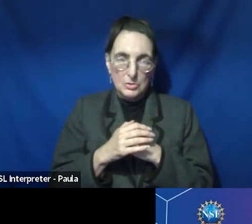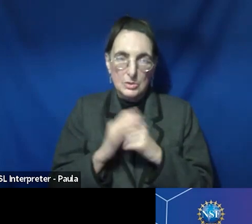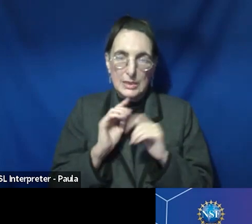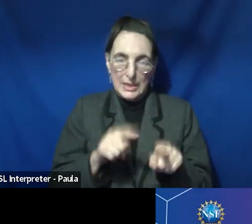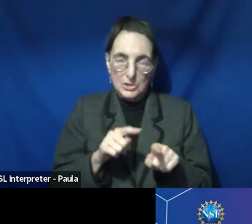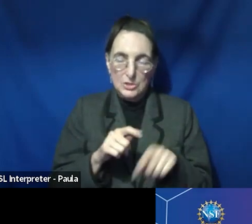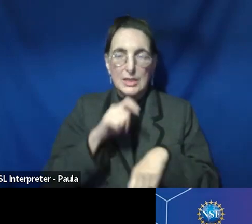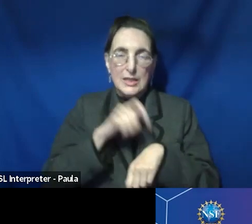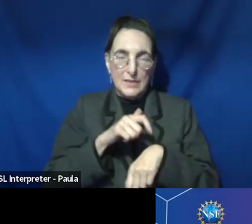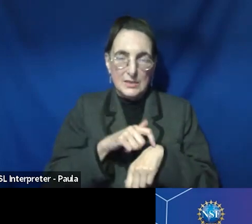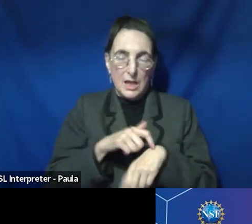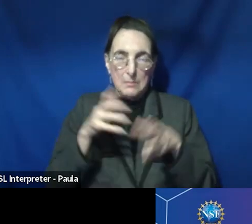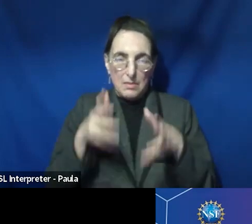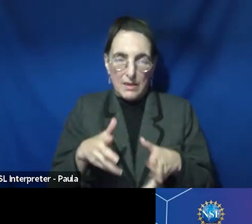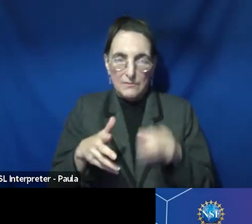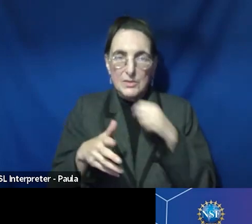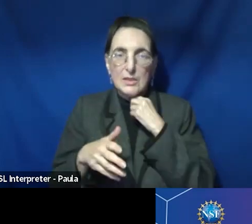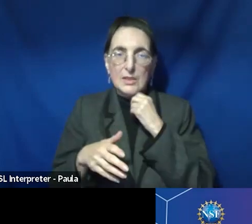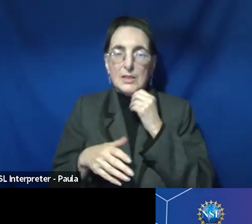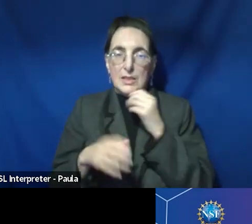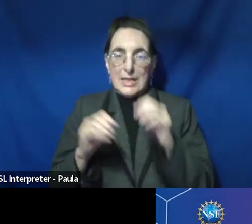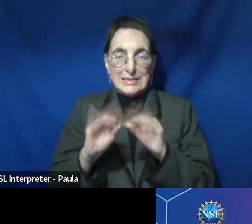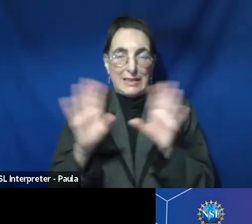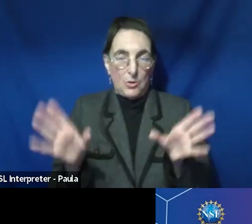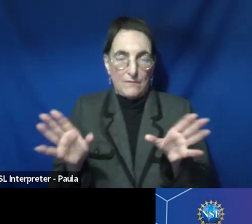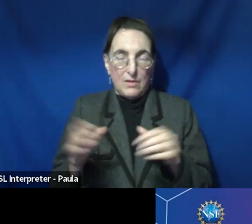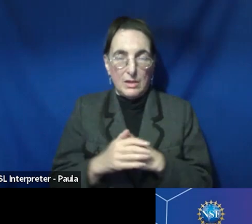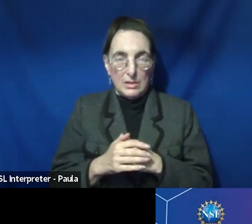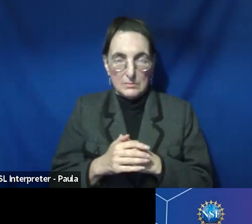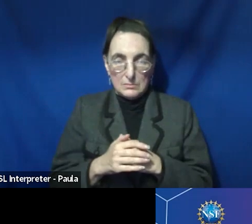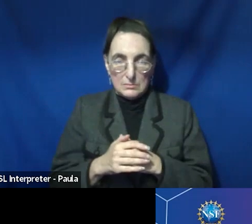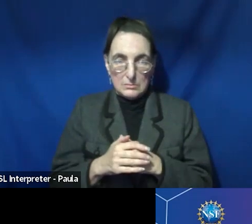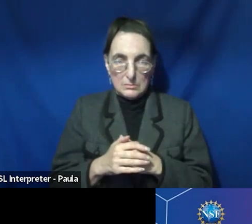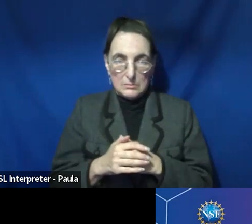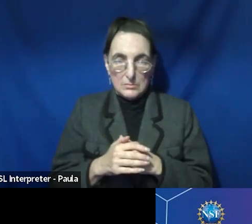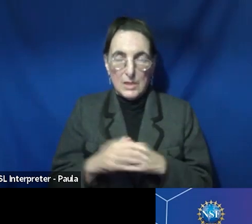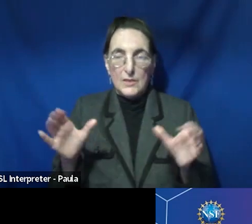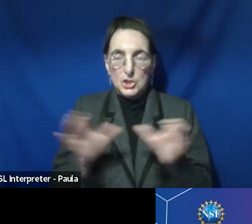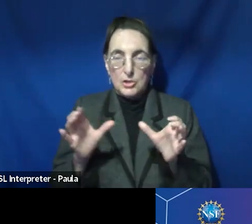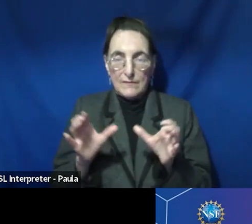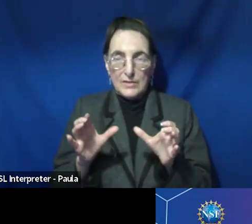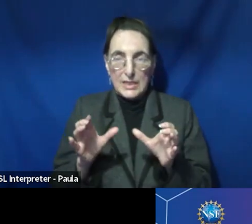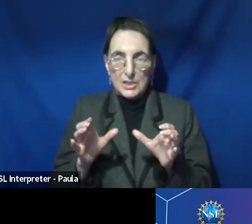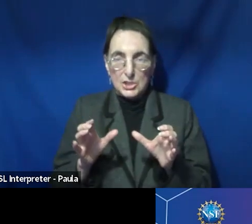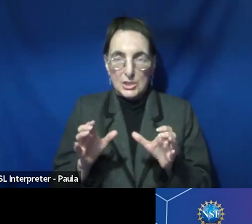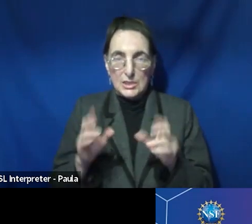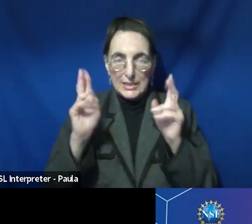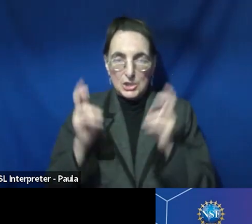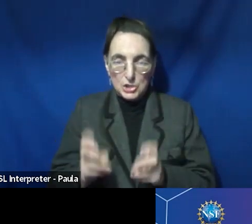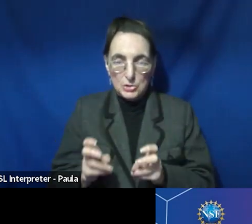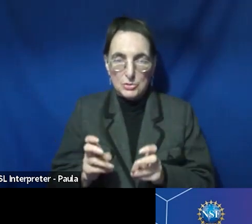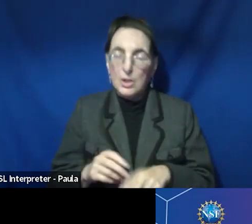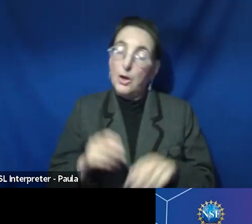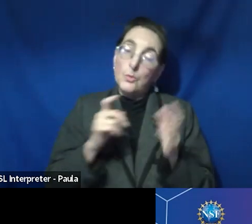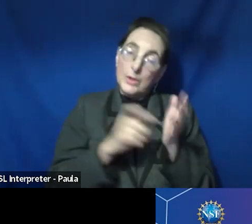in the time that we have, is on clarifying a bit of the certification issues or